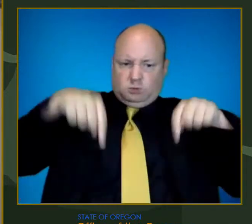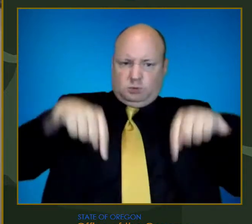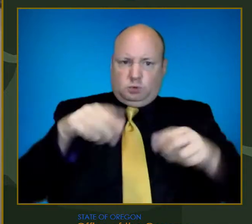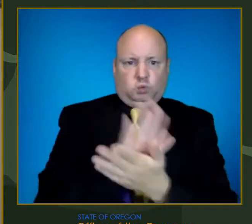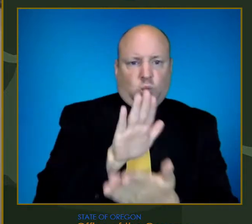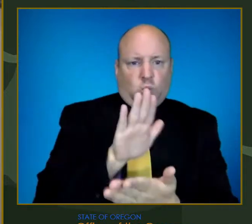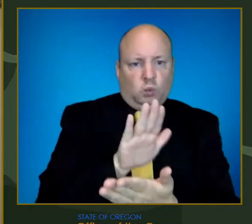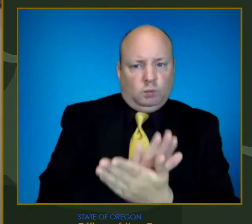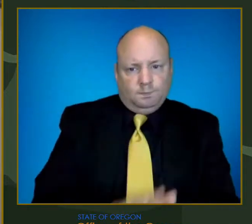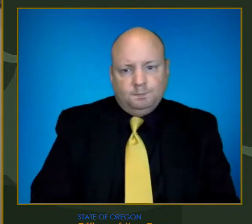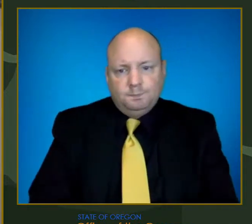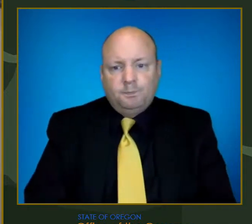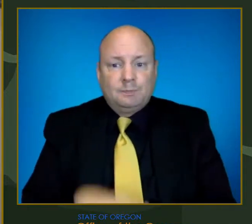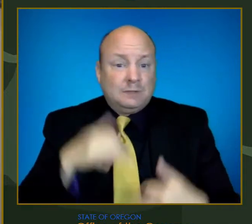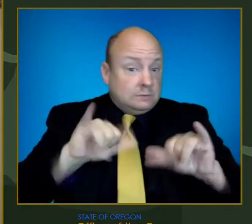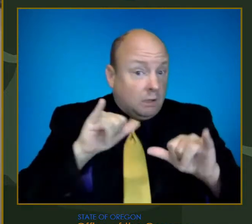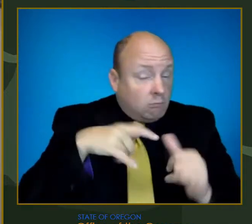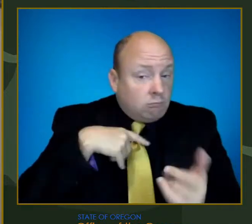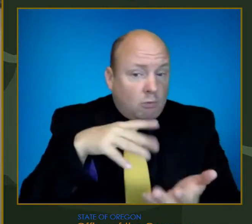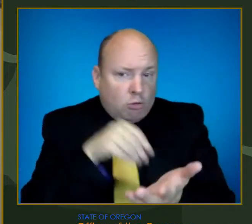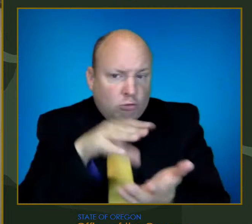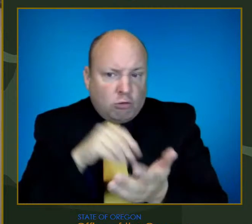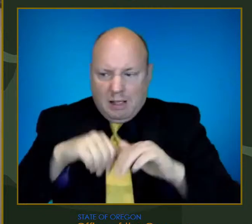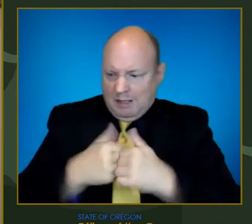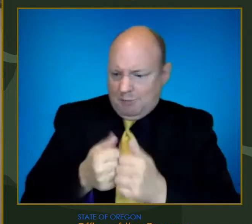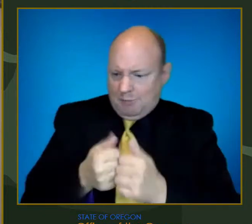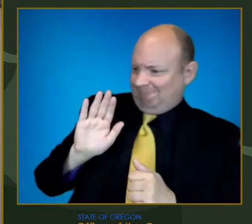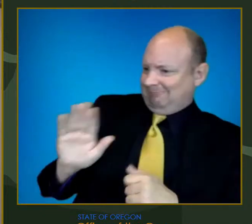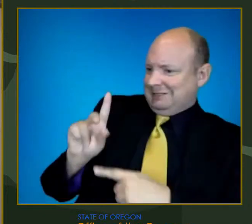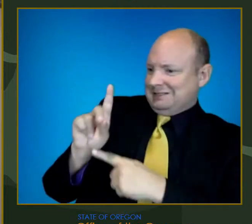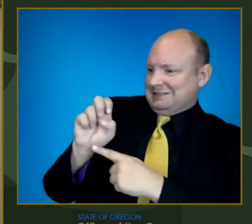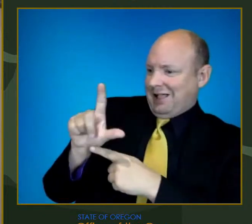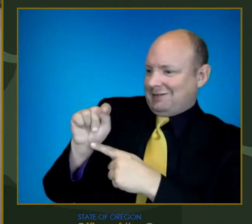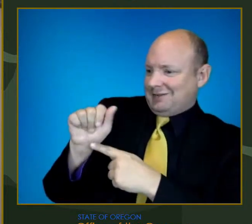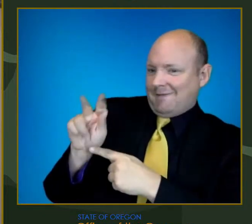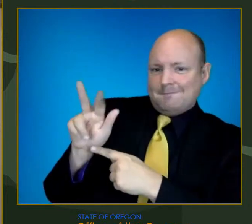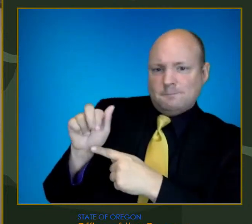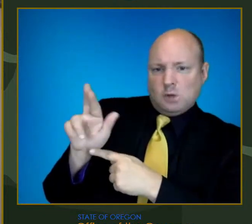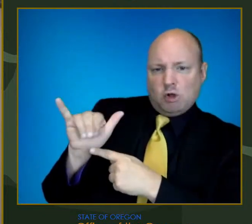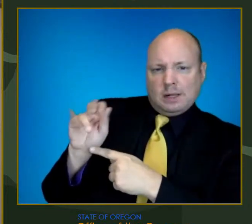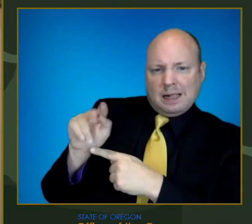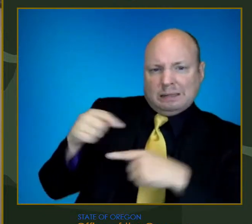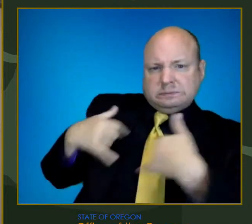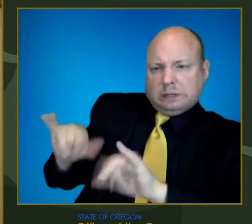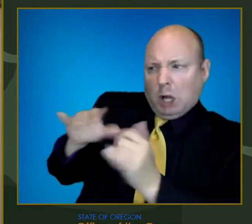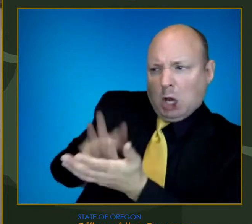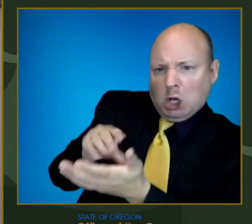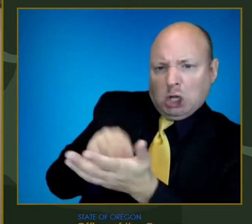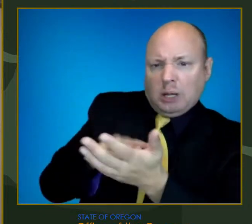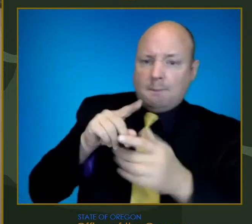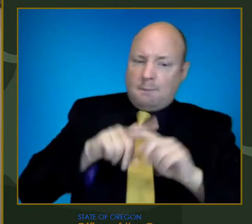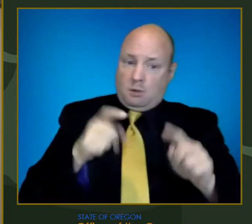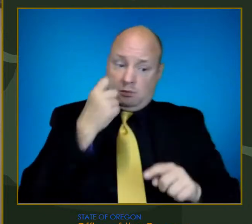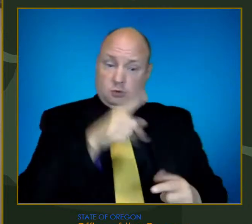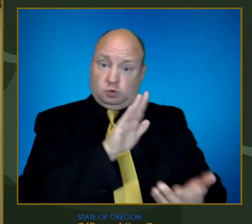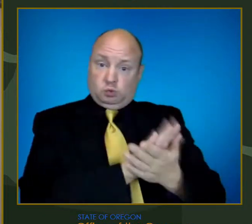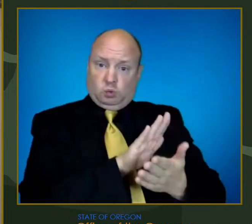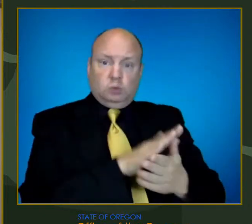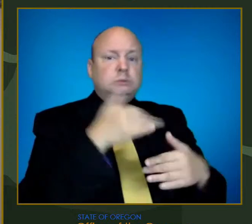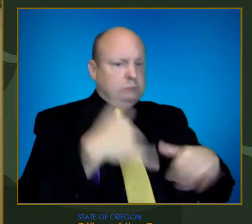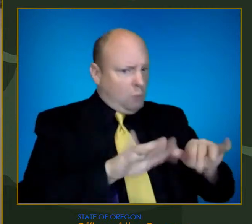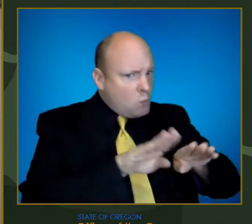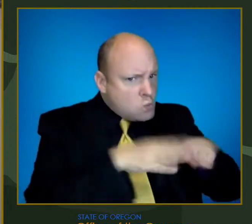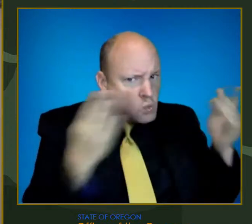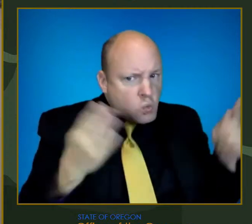variant, we know from previous experience that when schools open with safety measures in place,